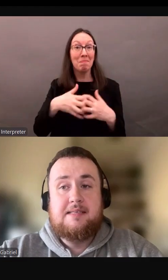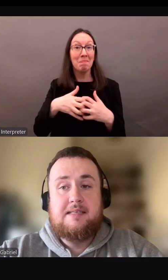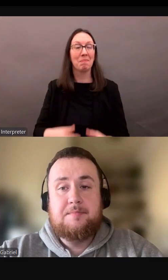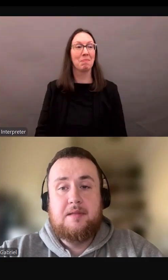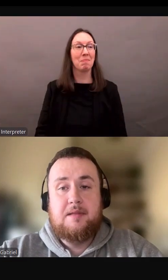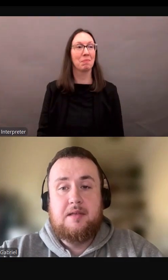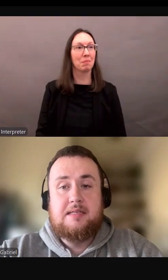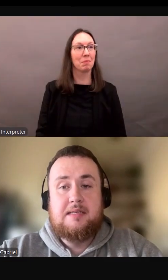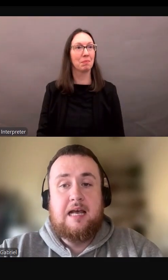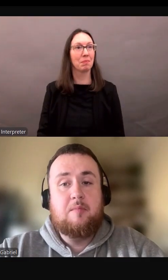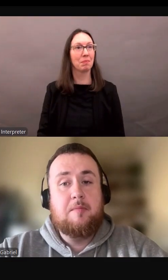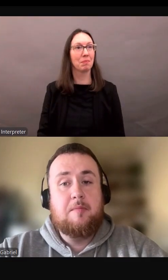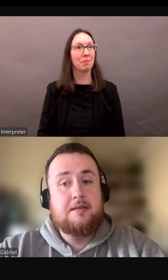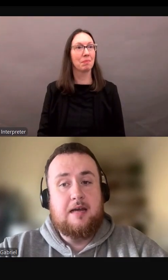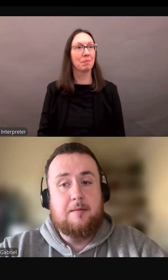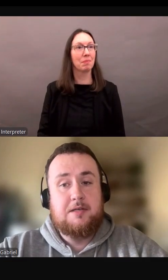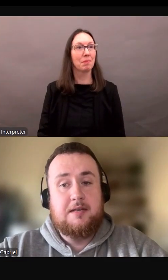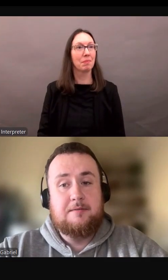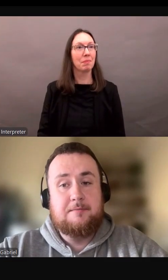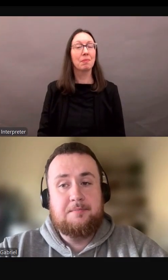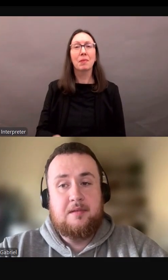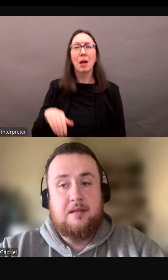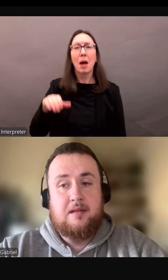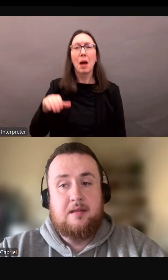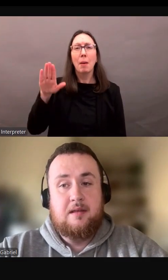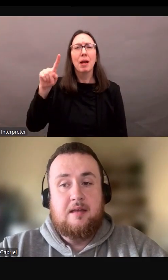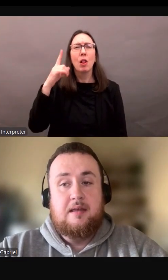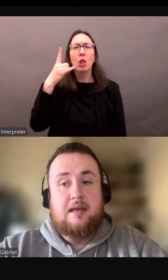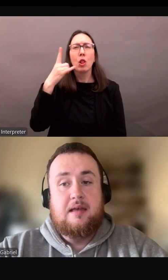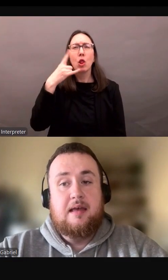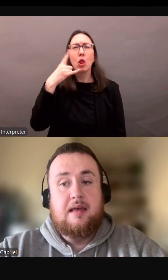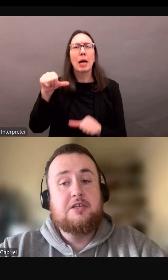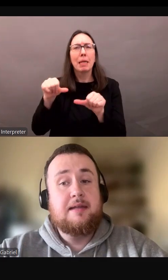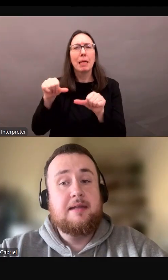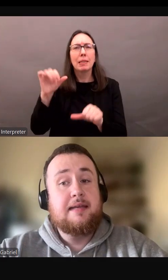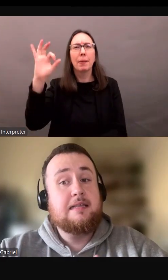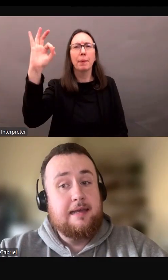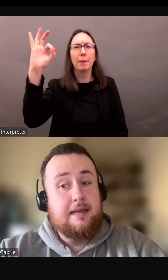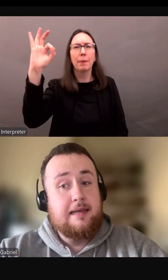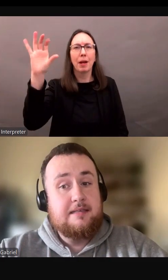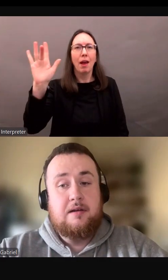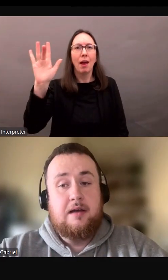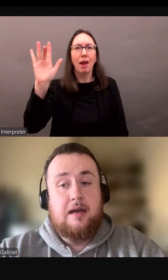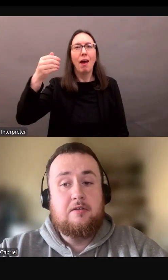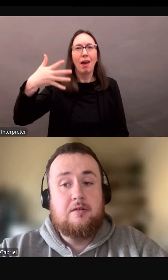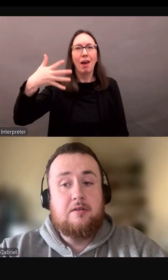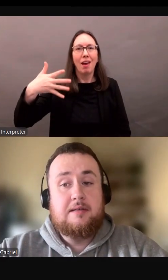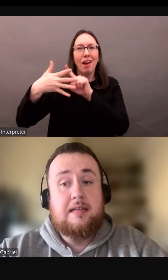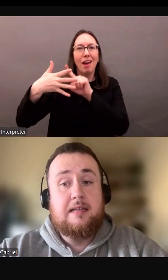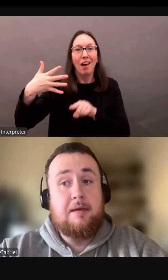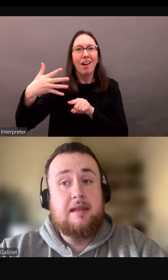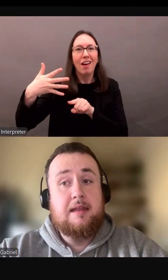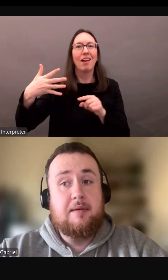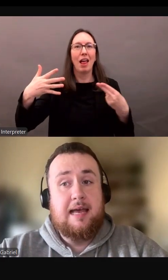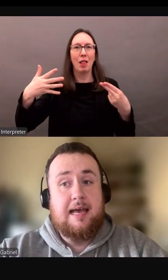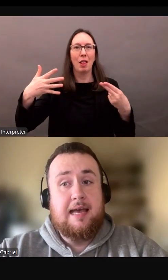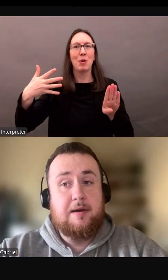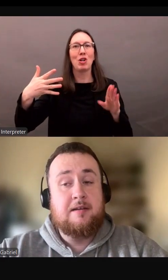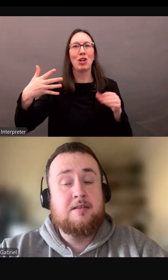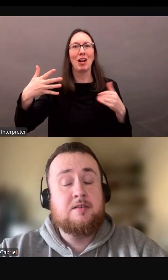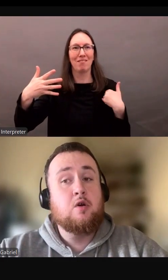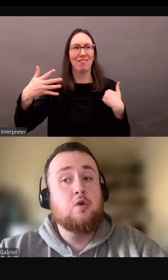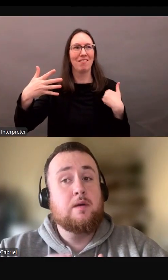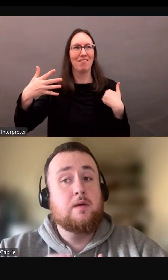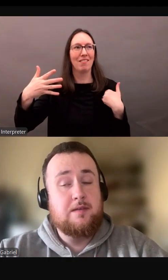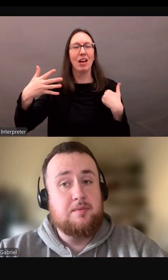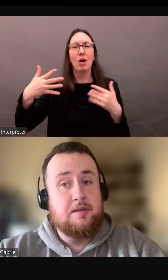piece, you can see Helperbird is an option. And just to make things a little easier, I'm going to say pin it to my taskbar so